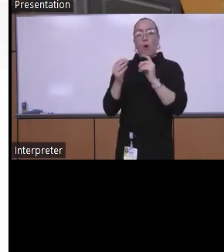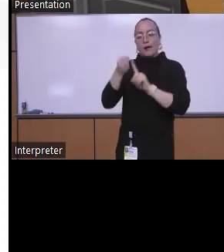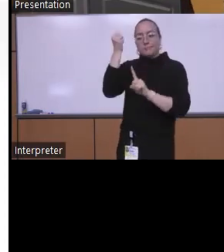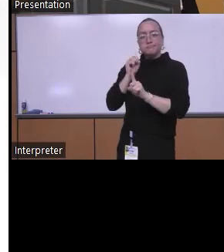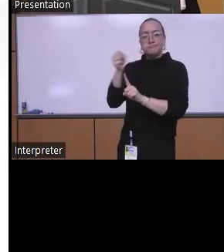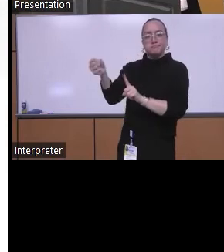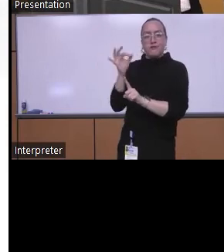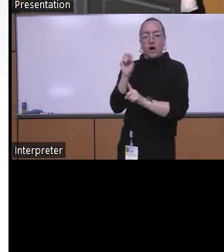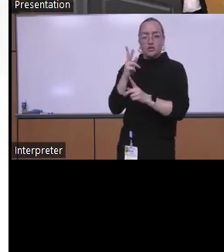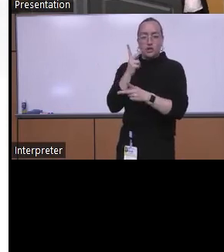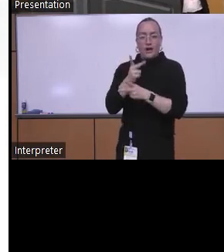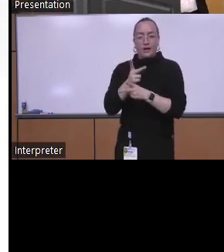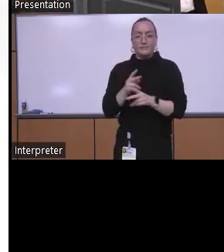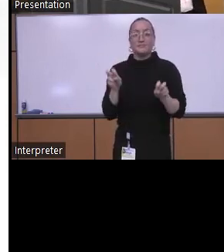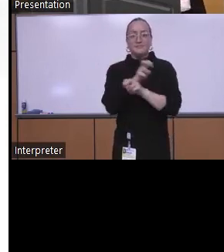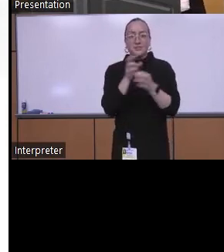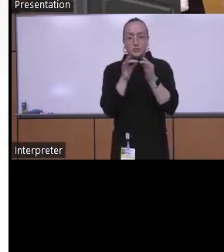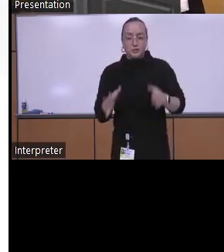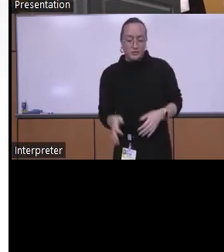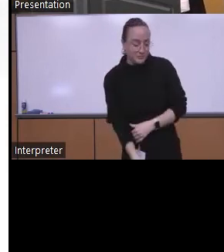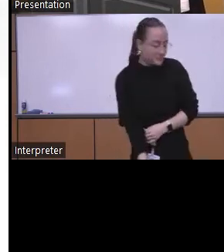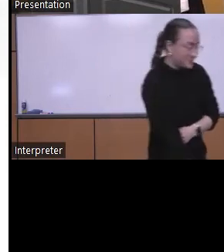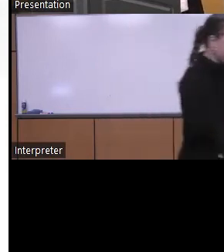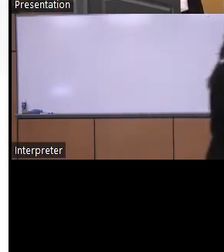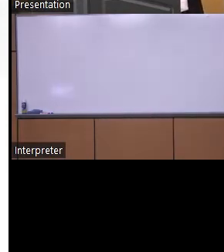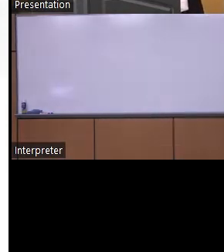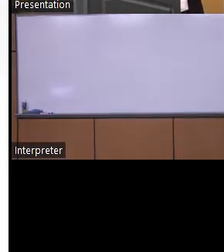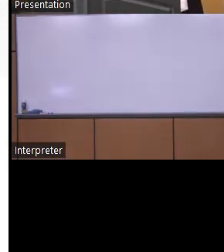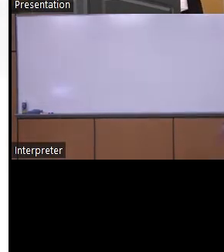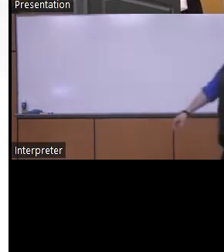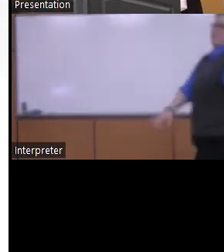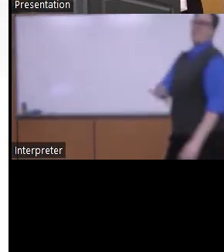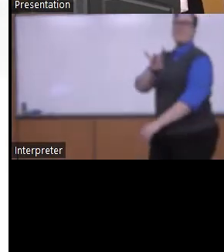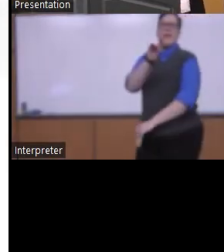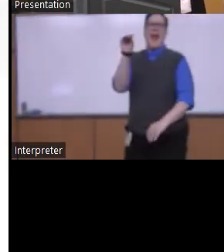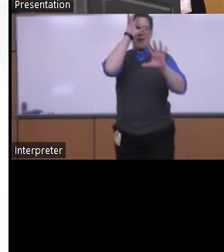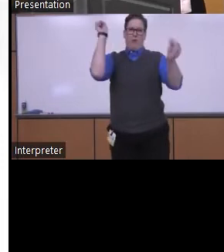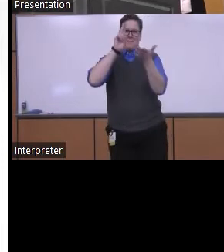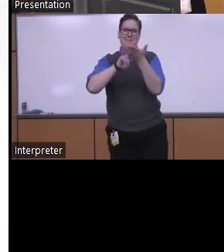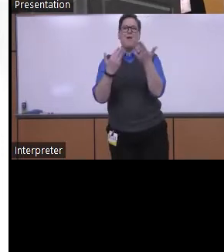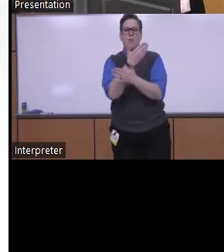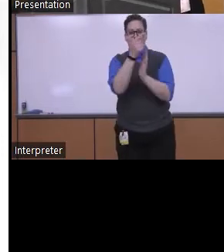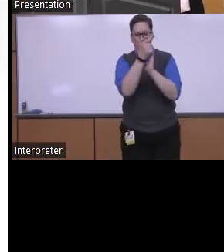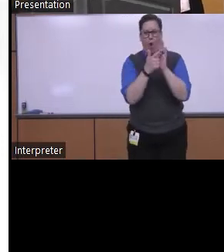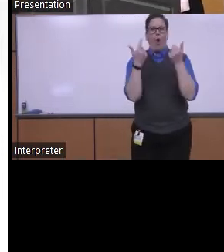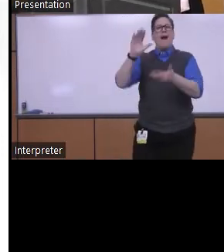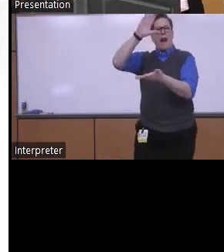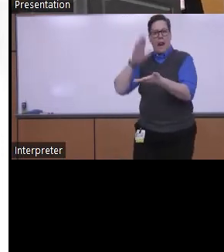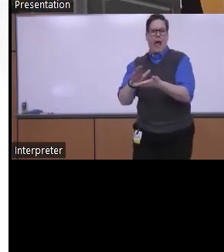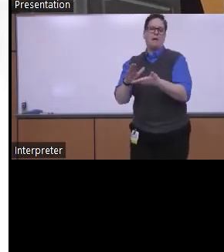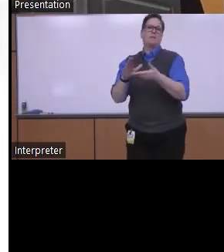In 1980, President Carter signs ACWA, the Adoption Assistance and Child Welfare Act, outlining two main methods to reduce the number of